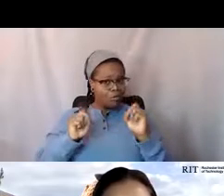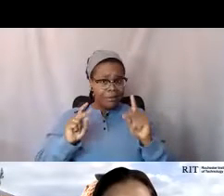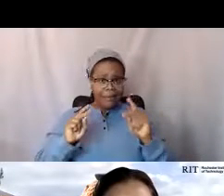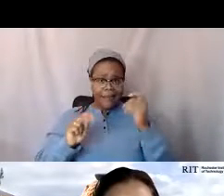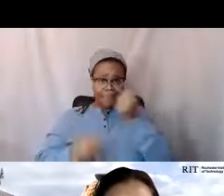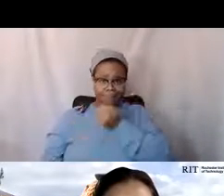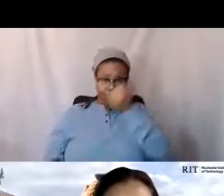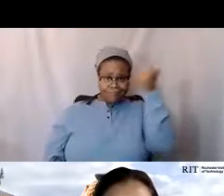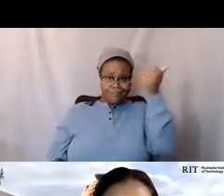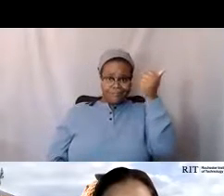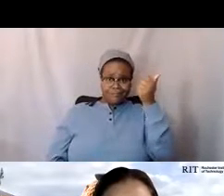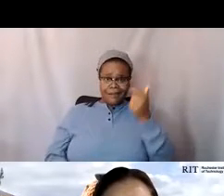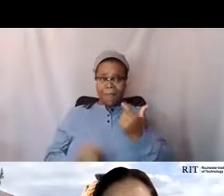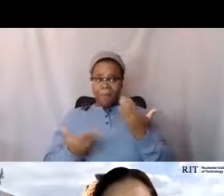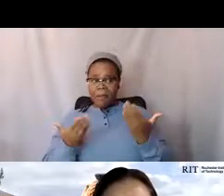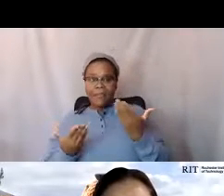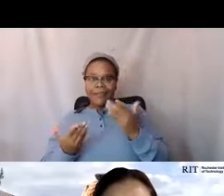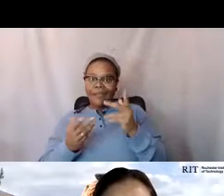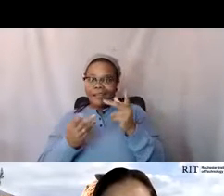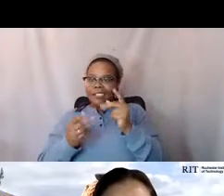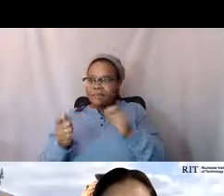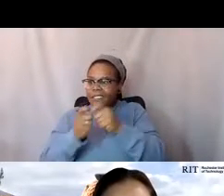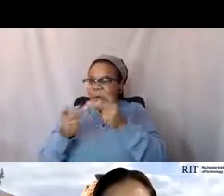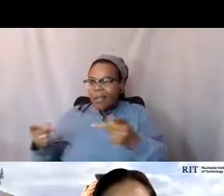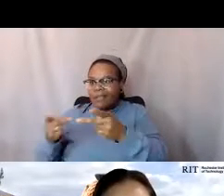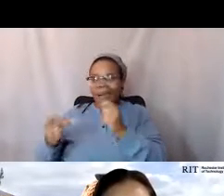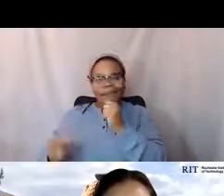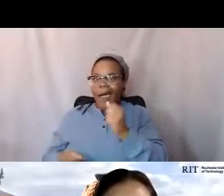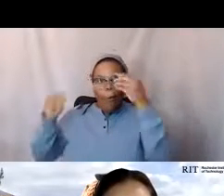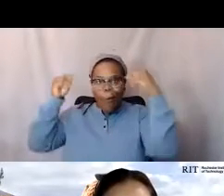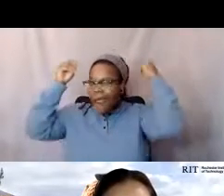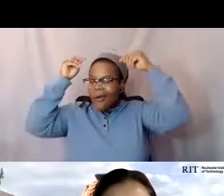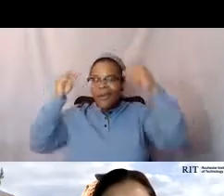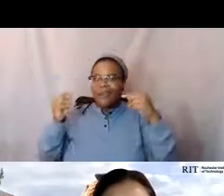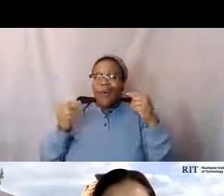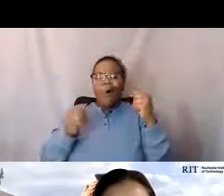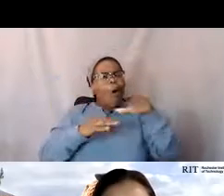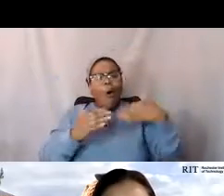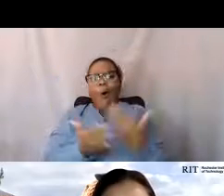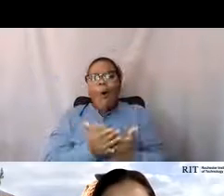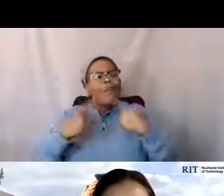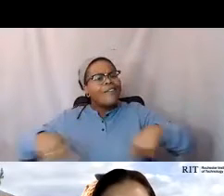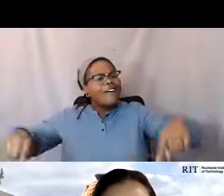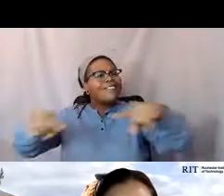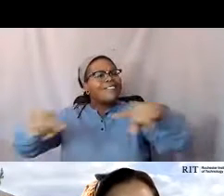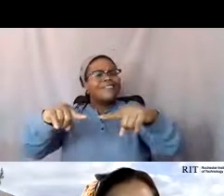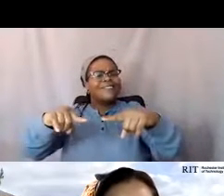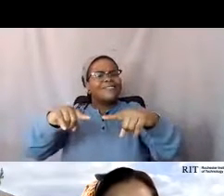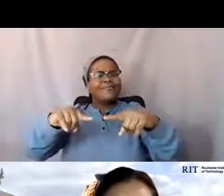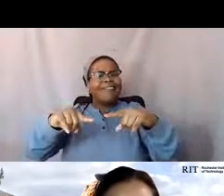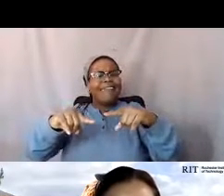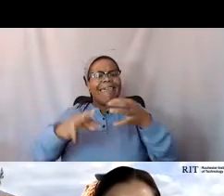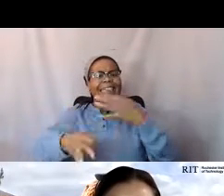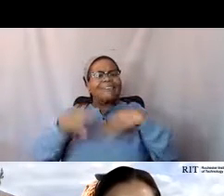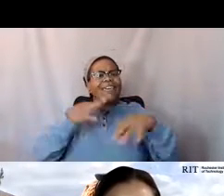actually wear it somewhere that they don't wear it in certain places. Like all of us are, we are, you know, rather than looking at oneself